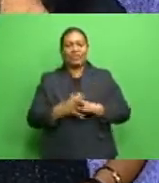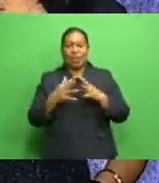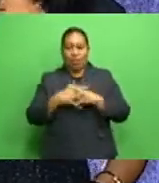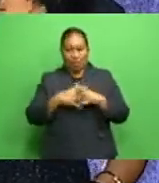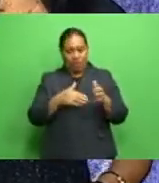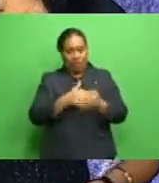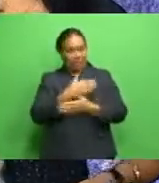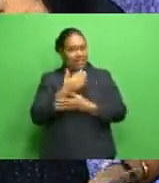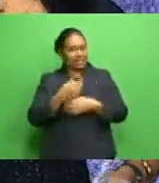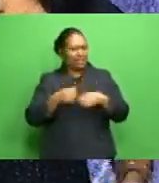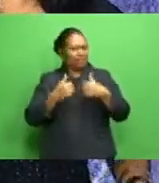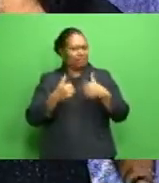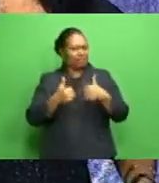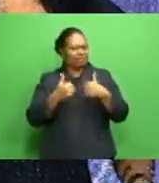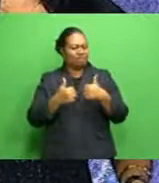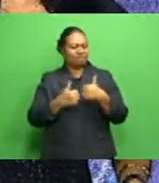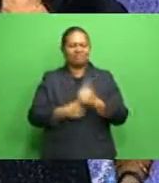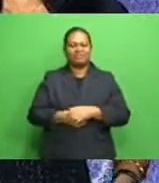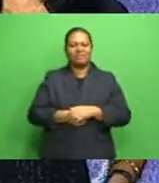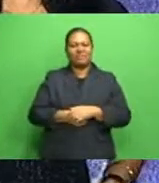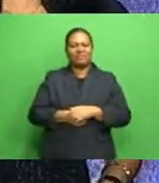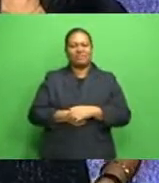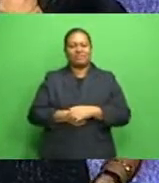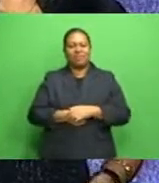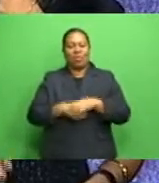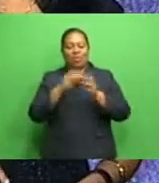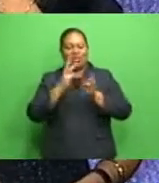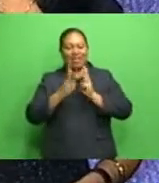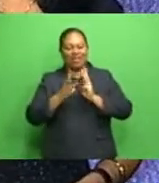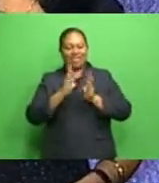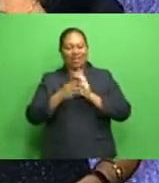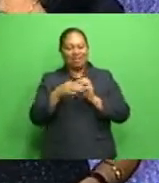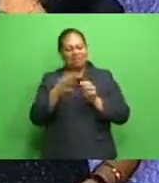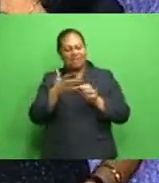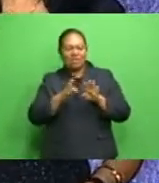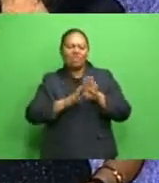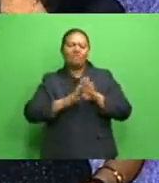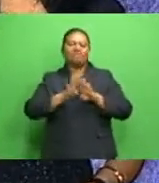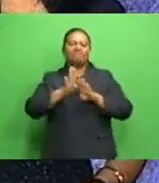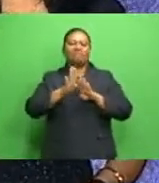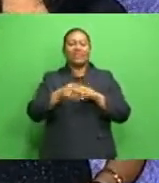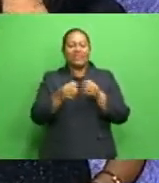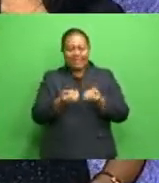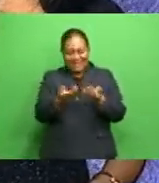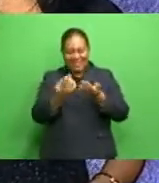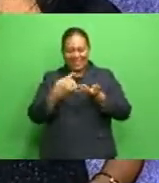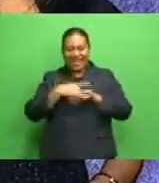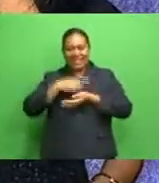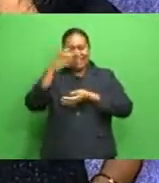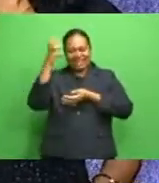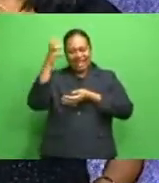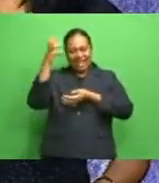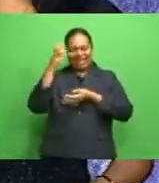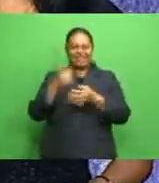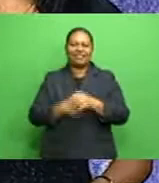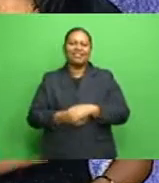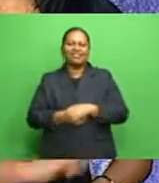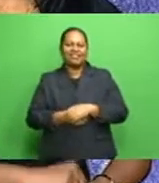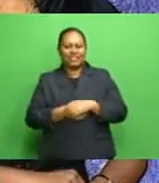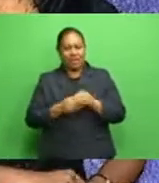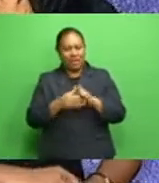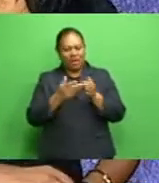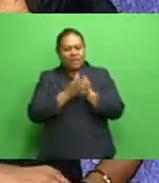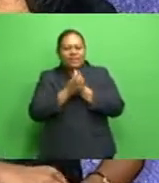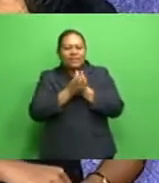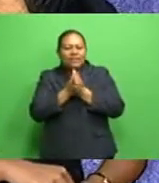Wednesday, greatly and marvelously, the weather will improve and give us sunny and settled spells. Looking forward to